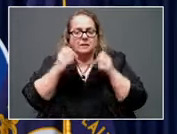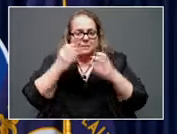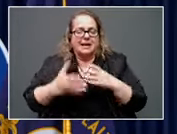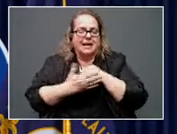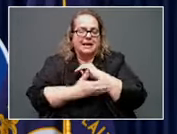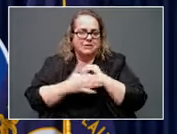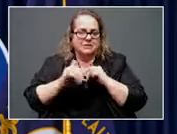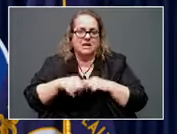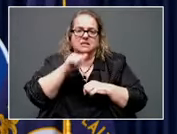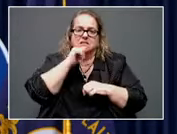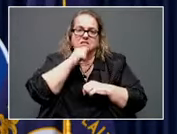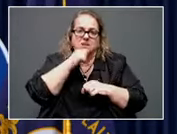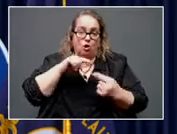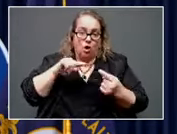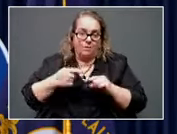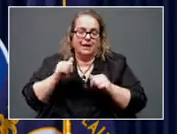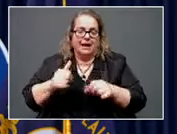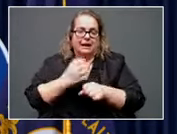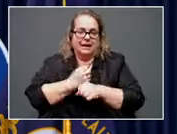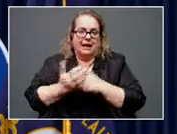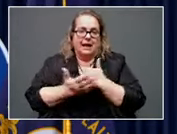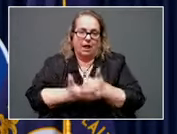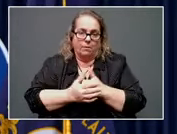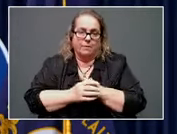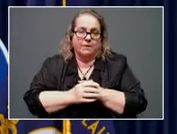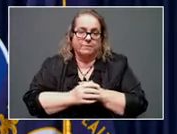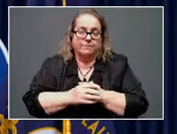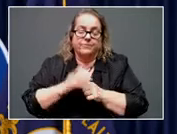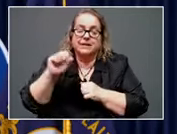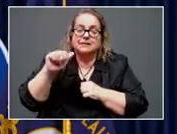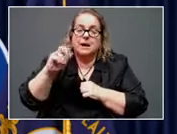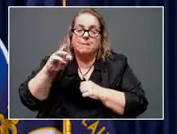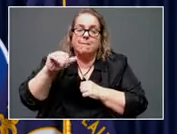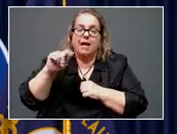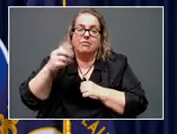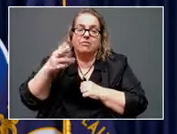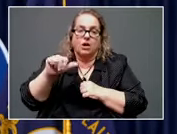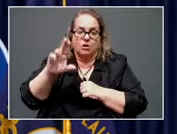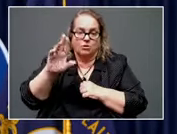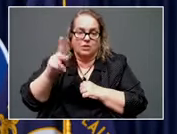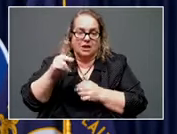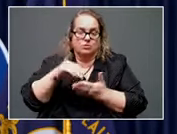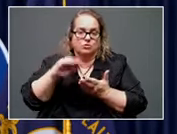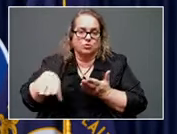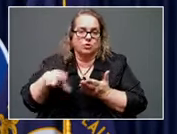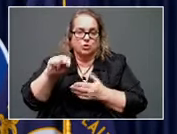are able to get help. All right, Samantha Valentino, UK Student News Network.